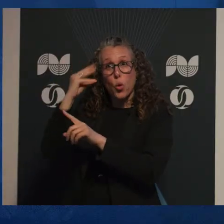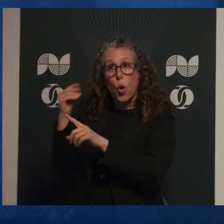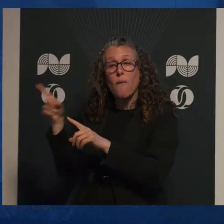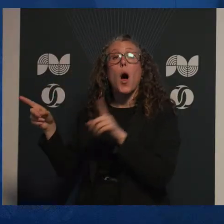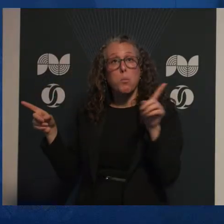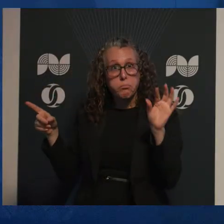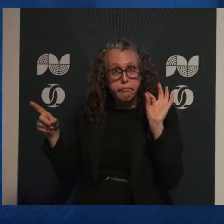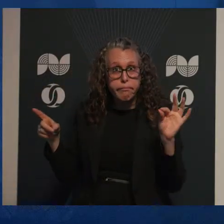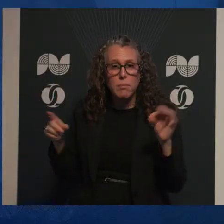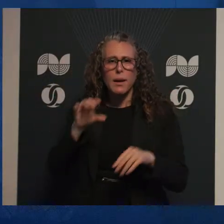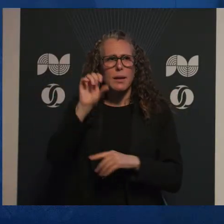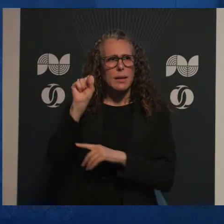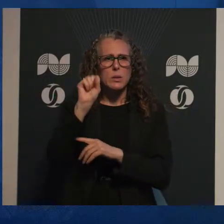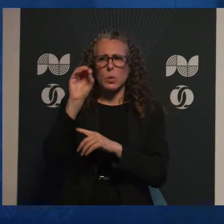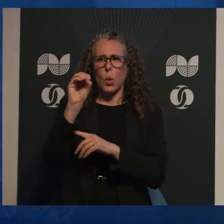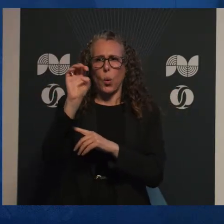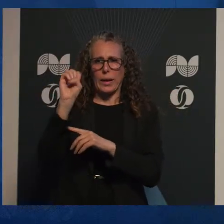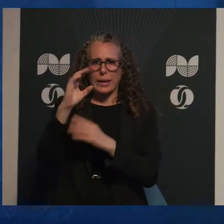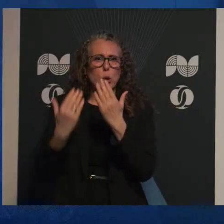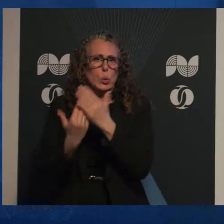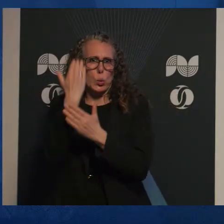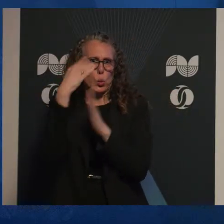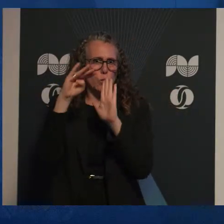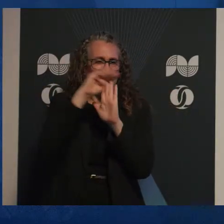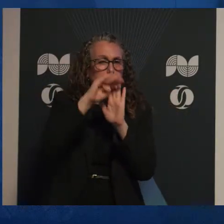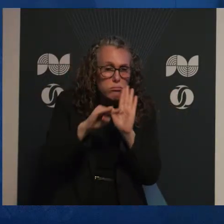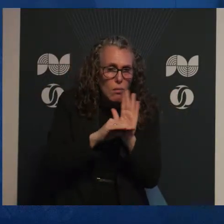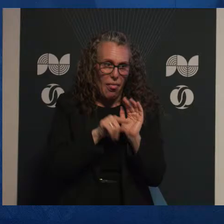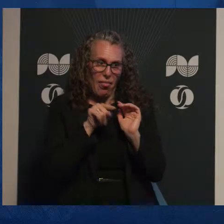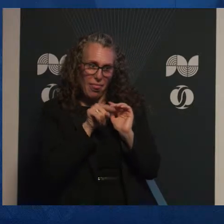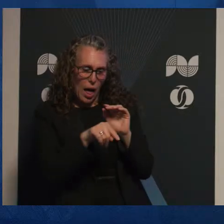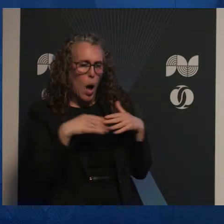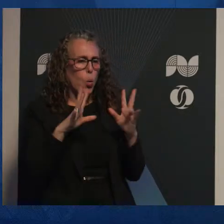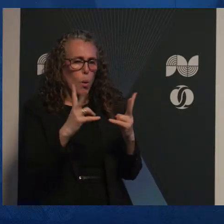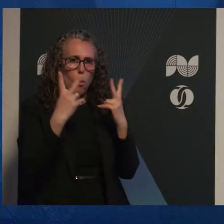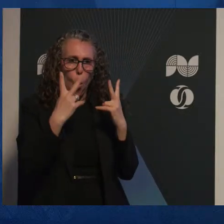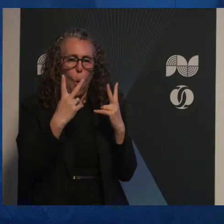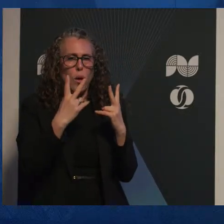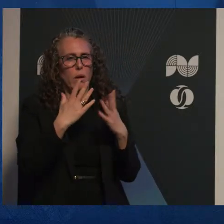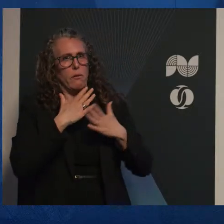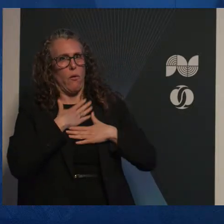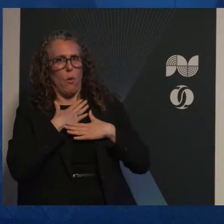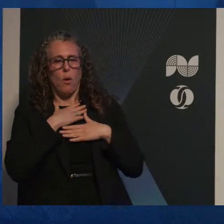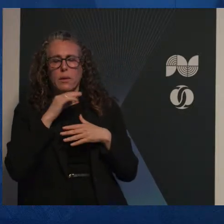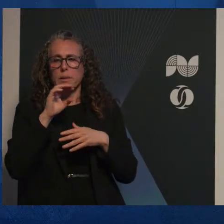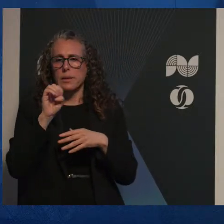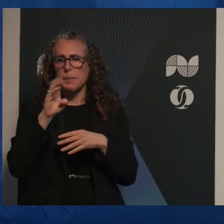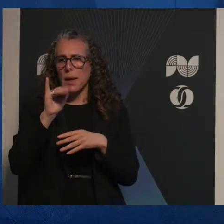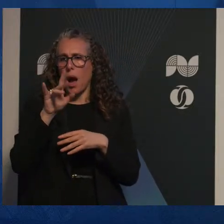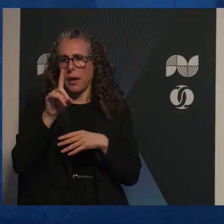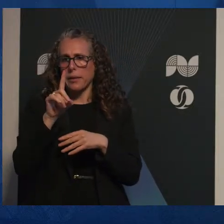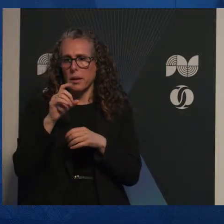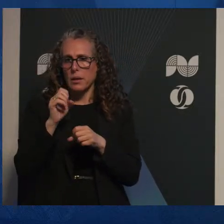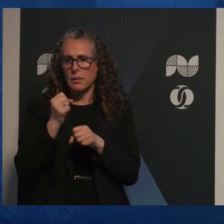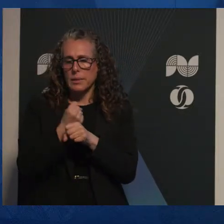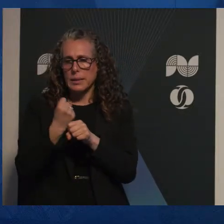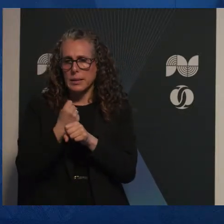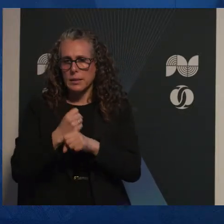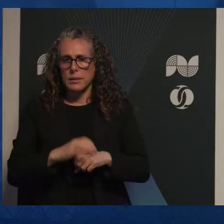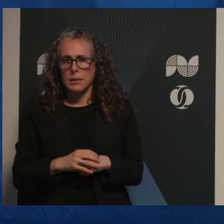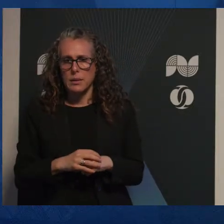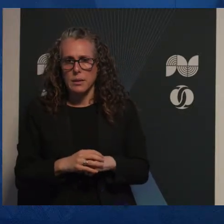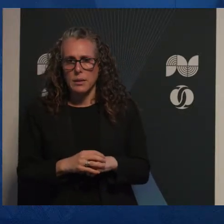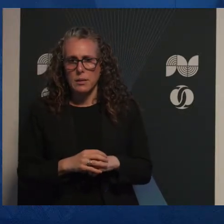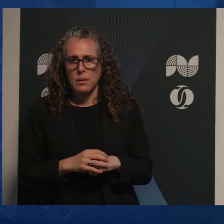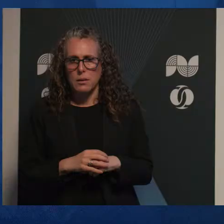on SOE reform, I think a really important strength of the EBRD's business model is both our ability to